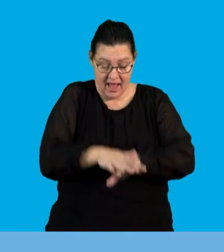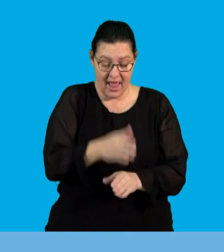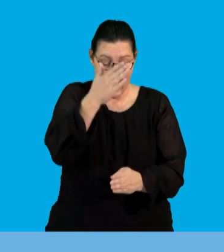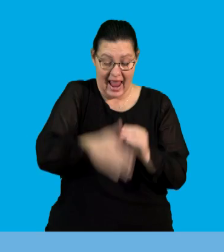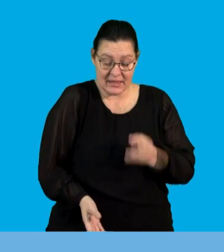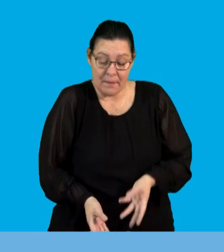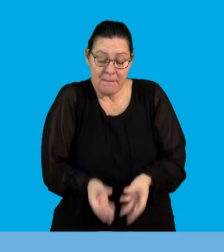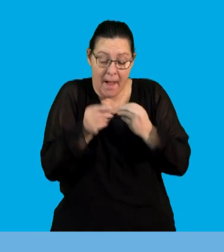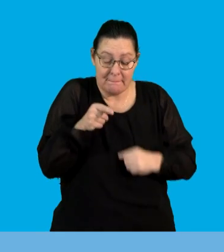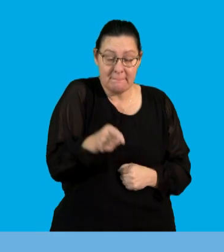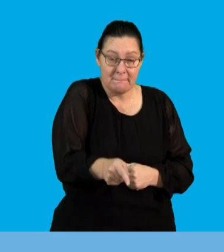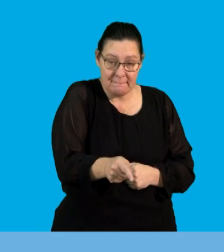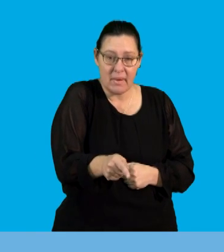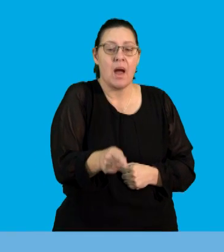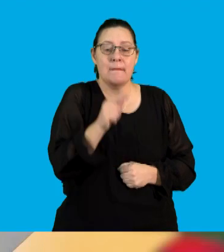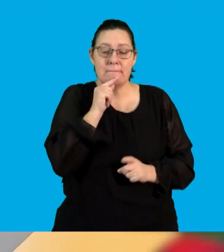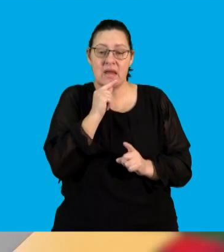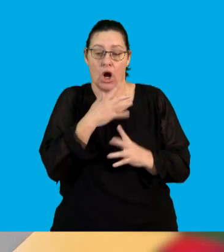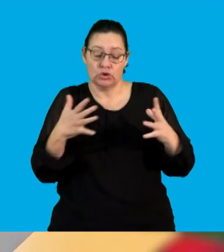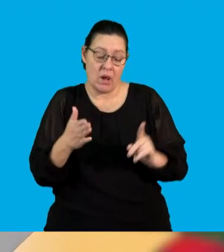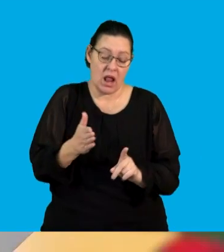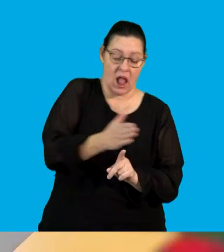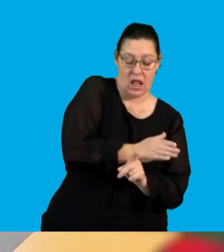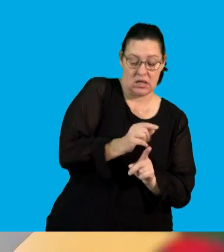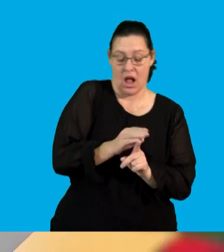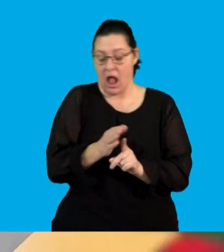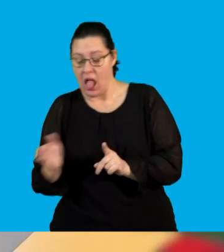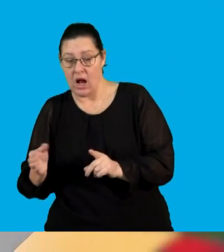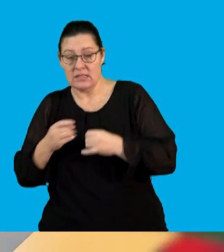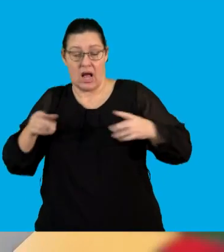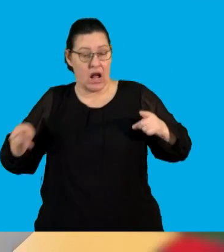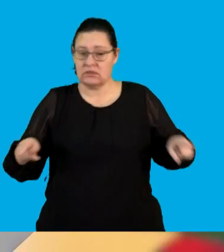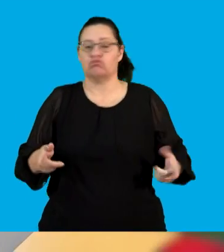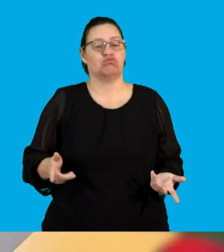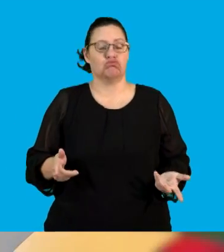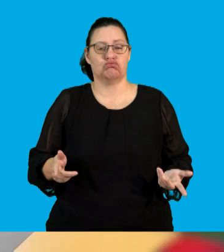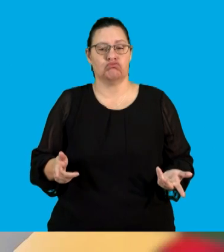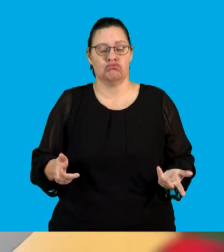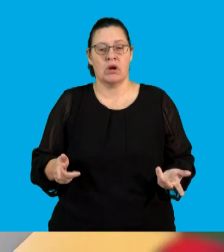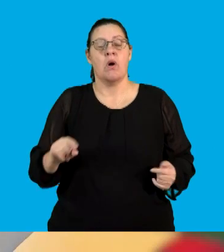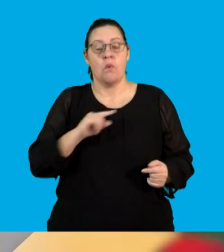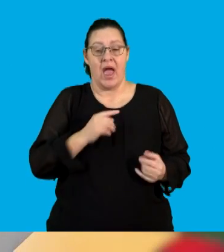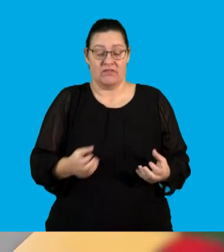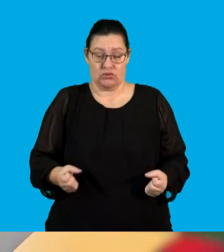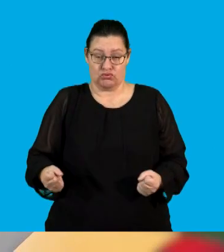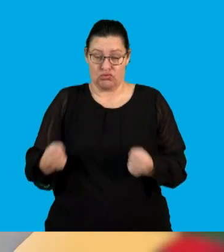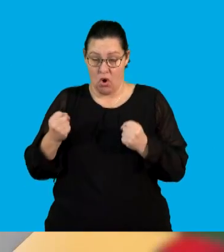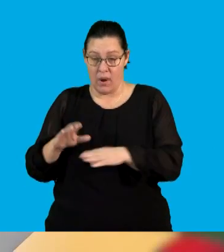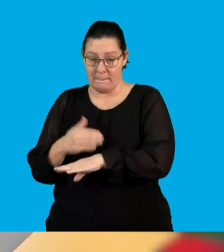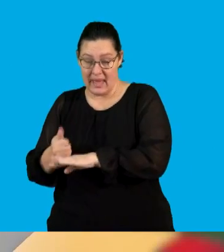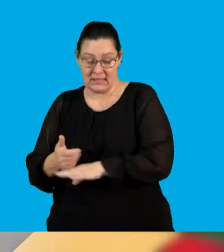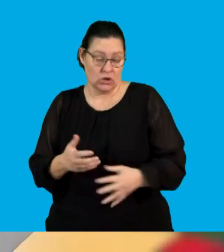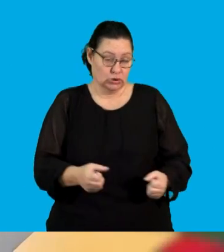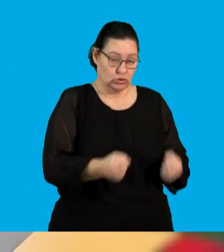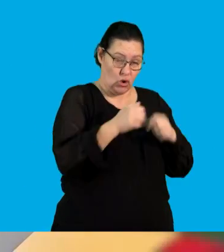we are going to be having at the end of the reaction will not be as acidic or as basic as the starting points. So if we are having a strong